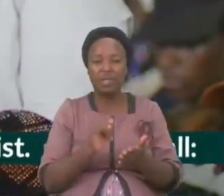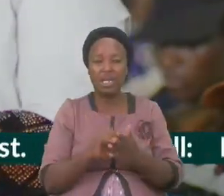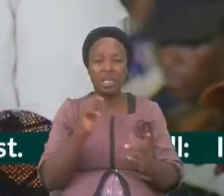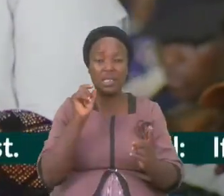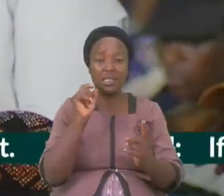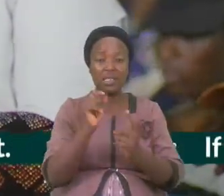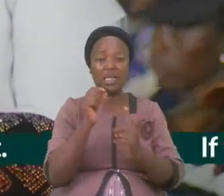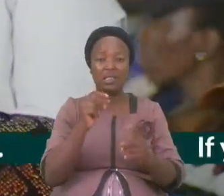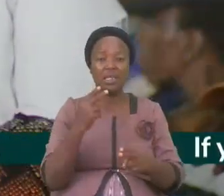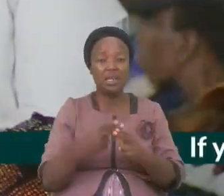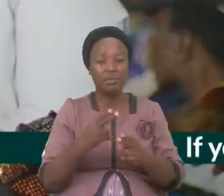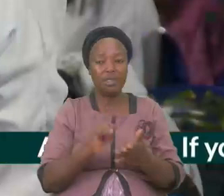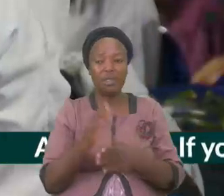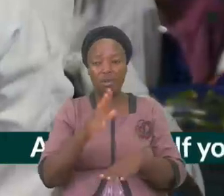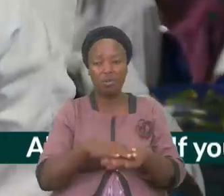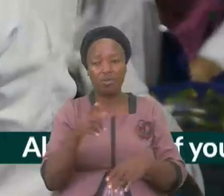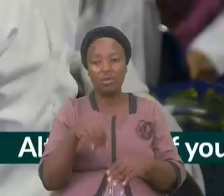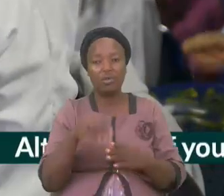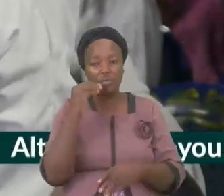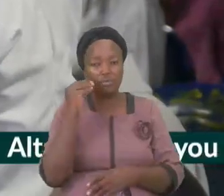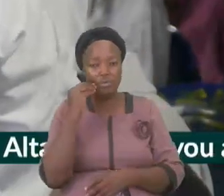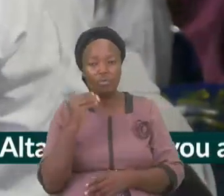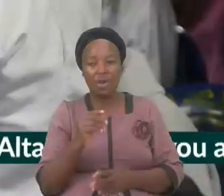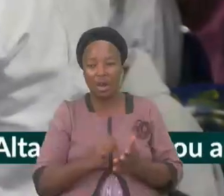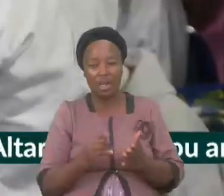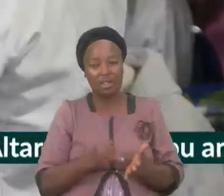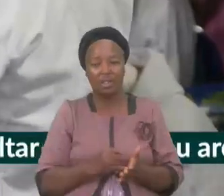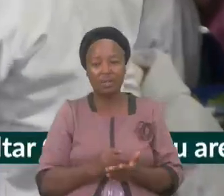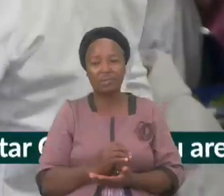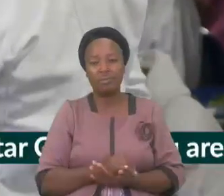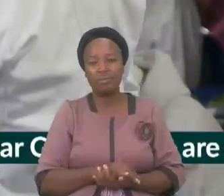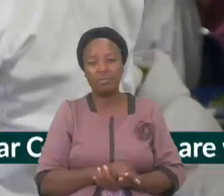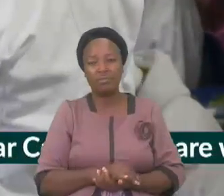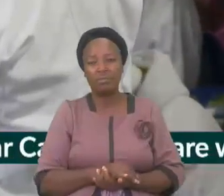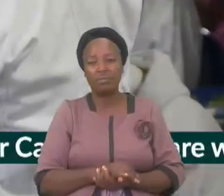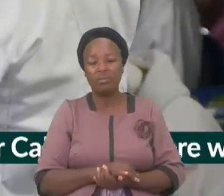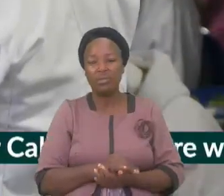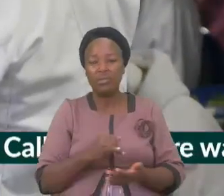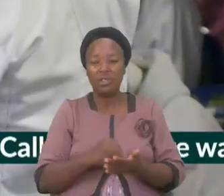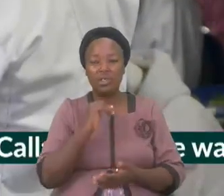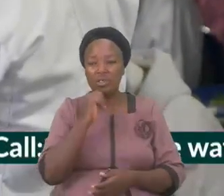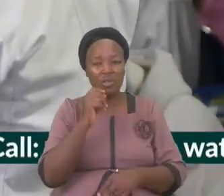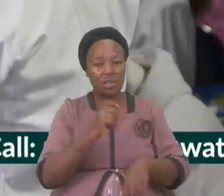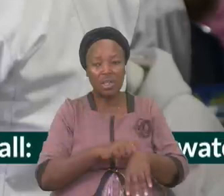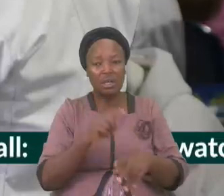And the counselors should please check the phone numbers, that the digits are complete.